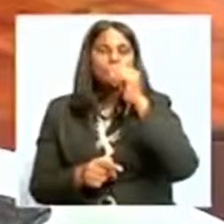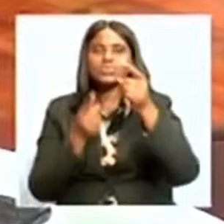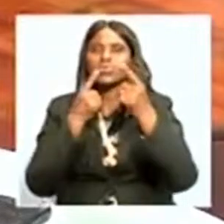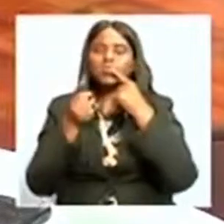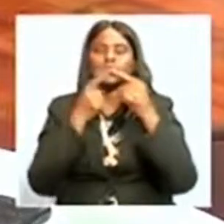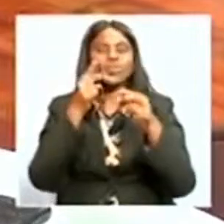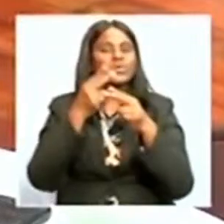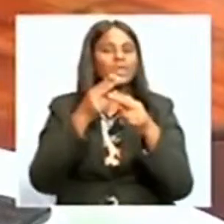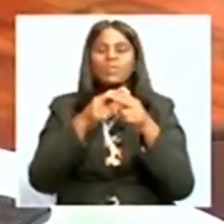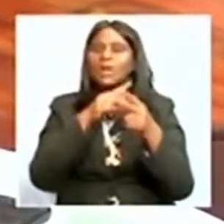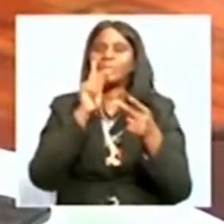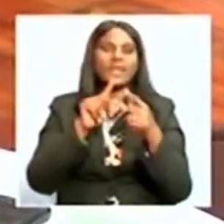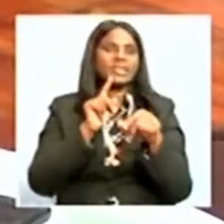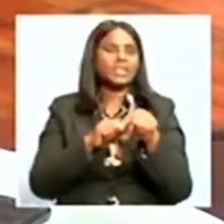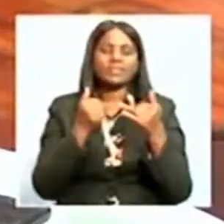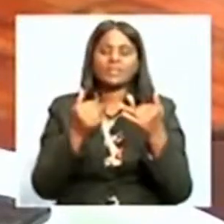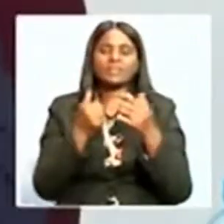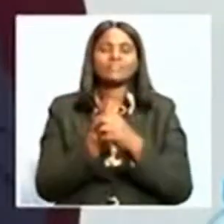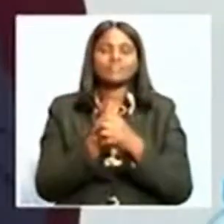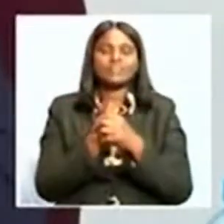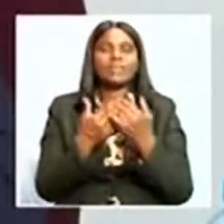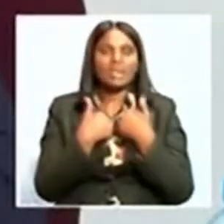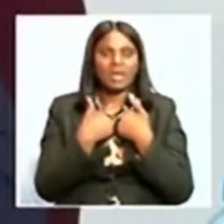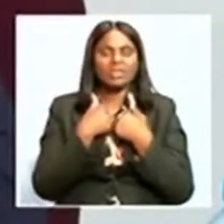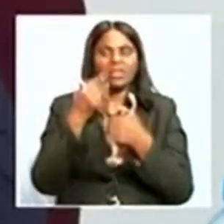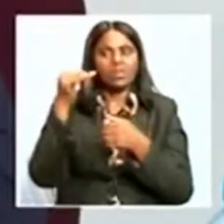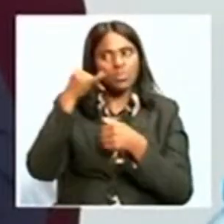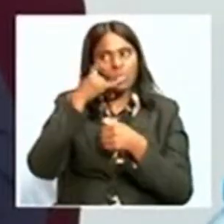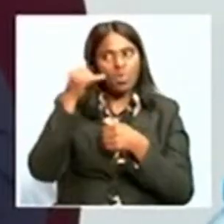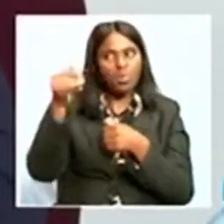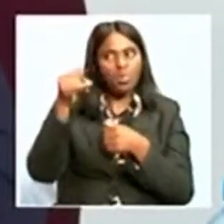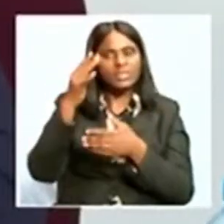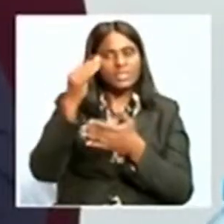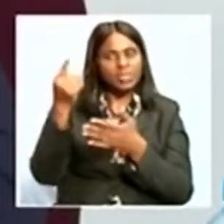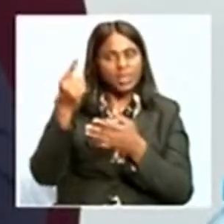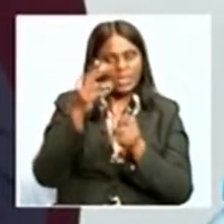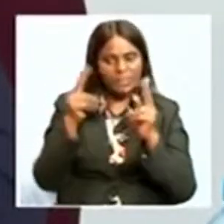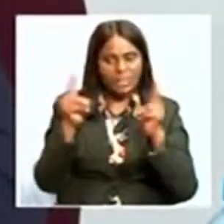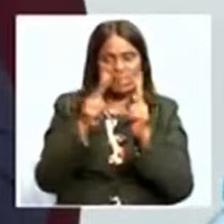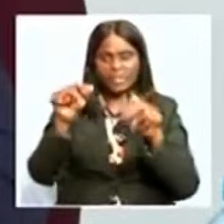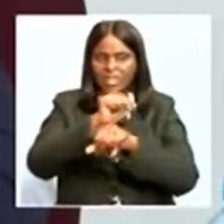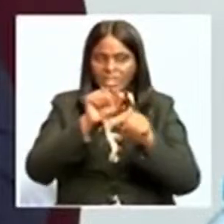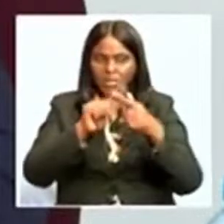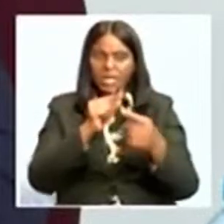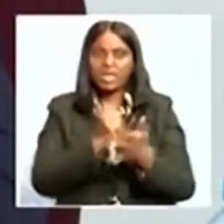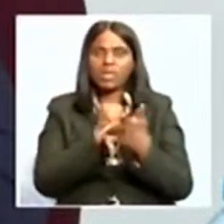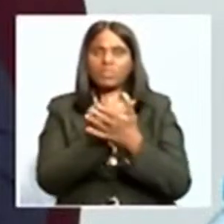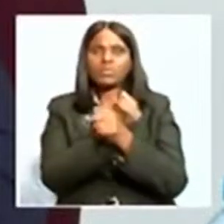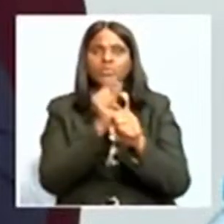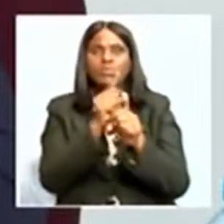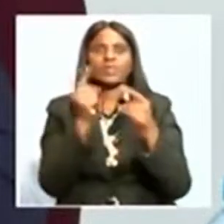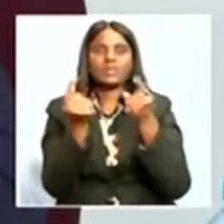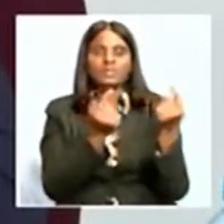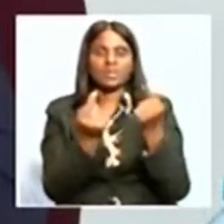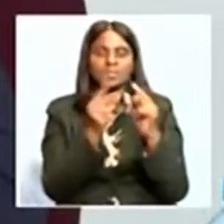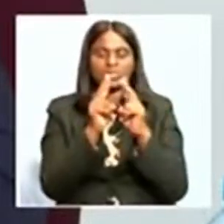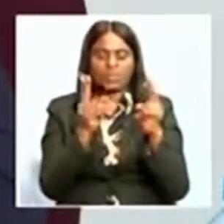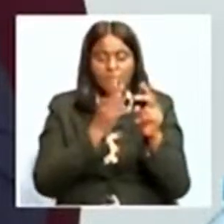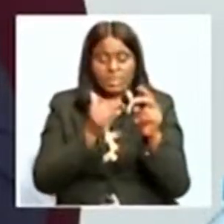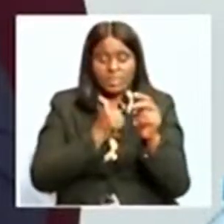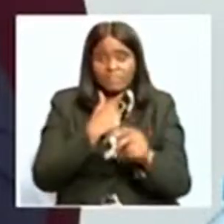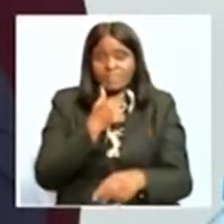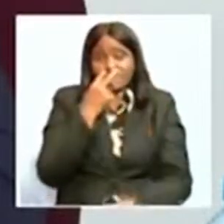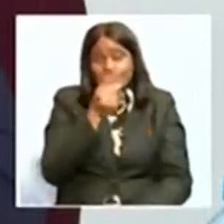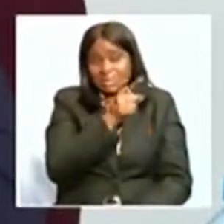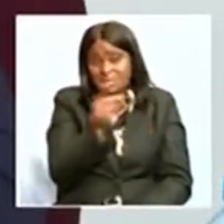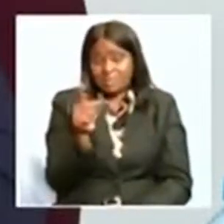Oh, this I'm time. sorry. Yeah, but I had to call someone very senior to intervene in the situation. So I foresee